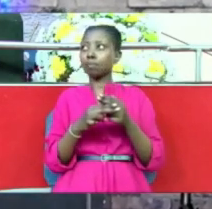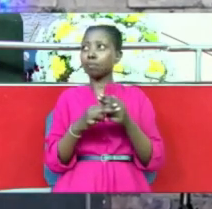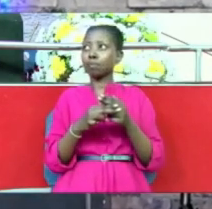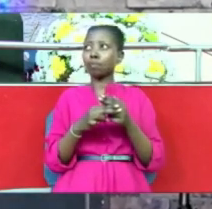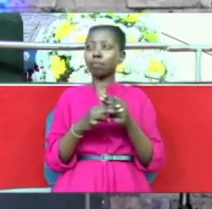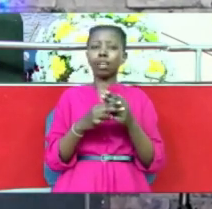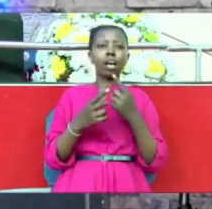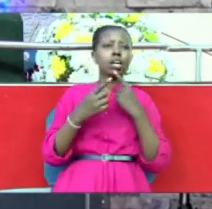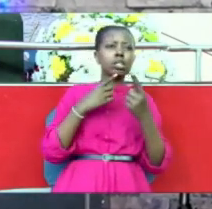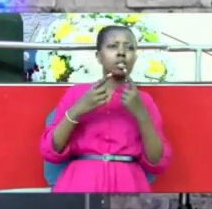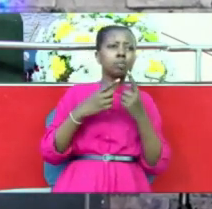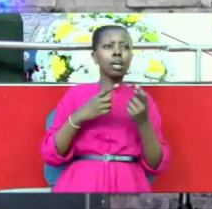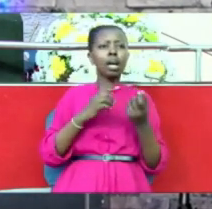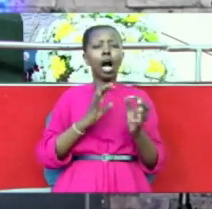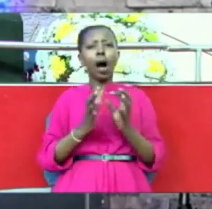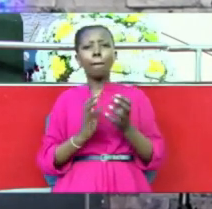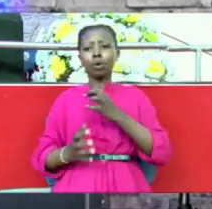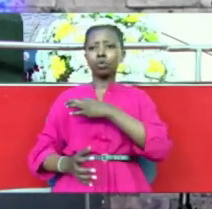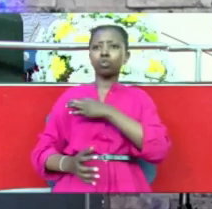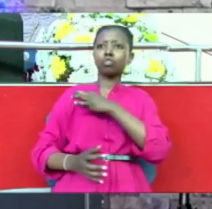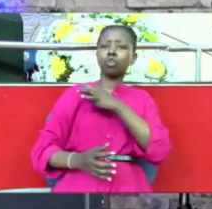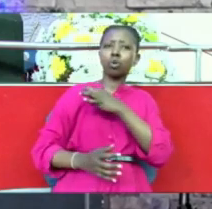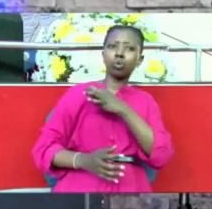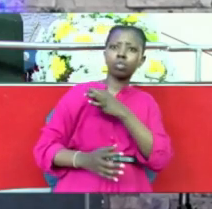spoke about frontiers and territories,